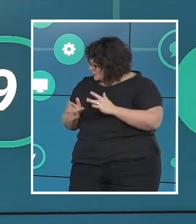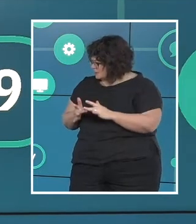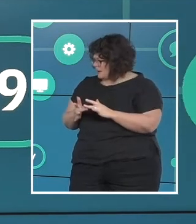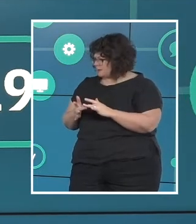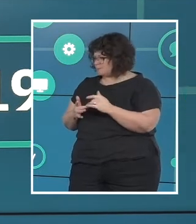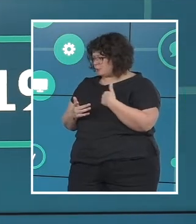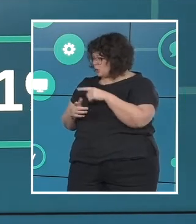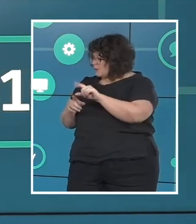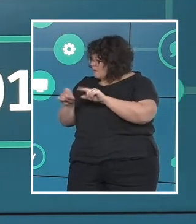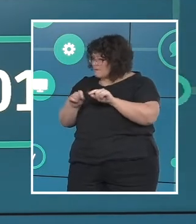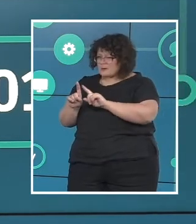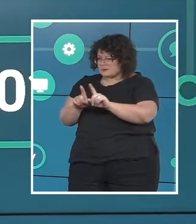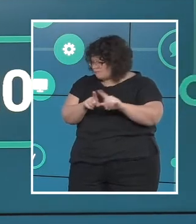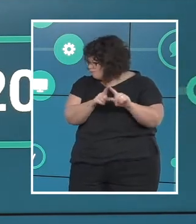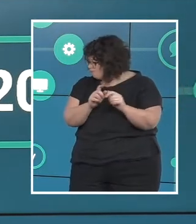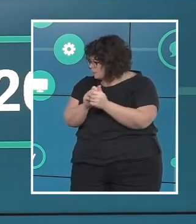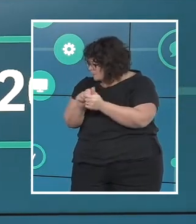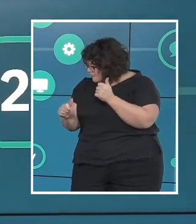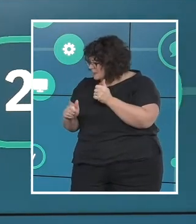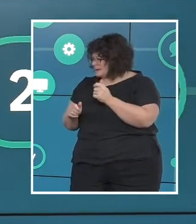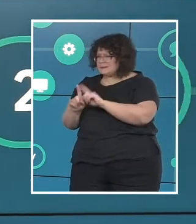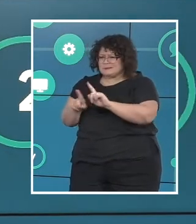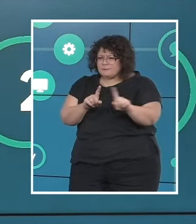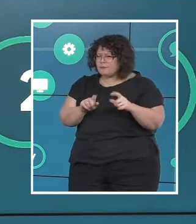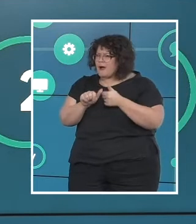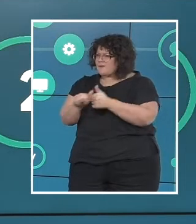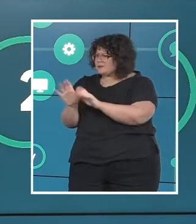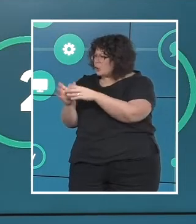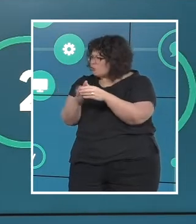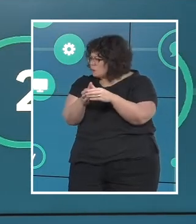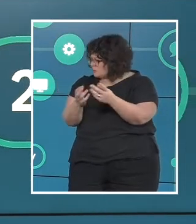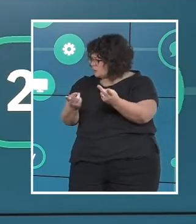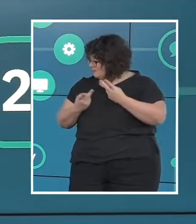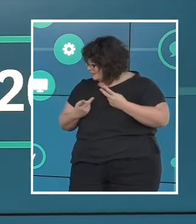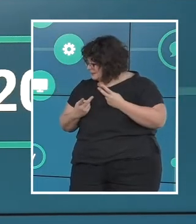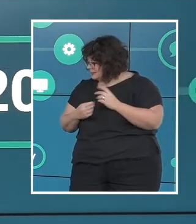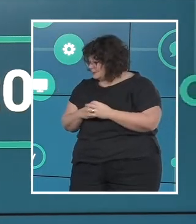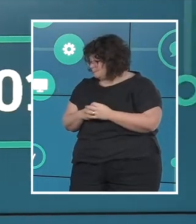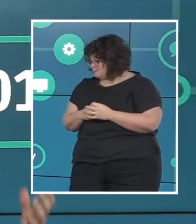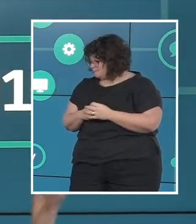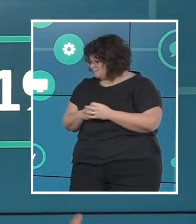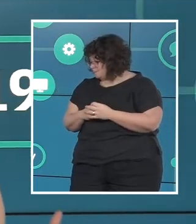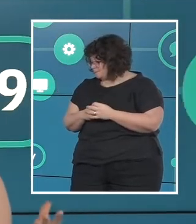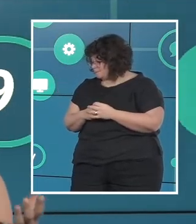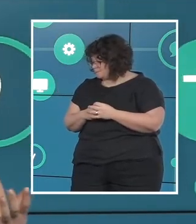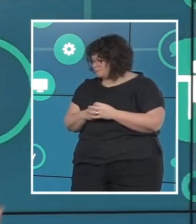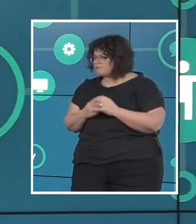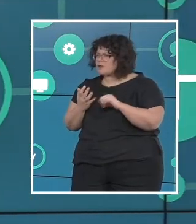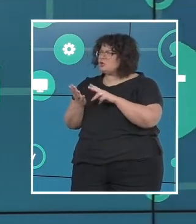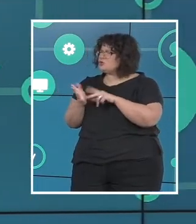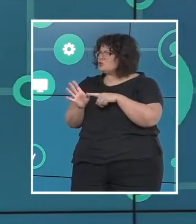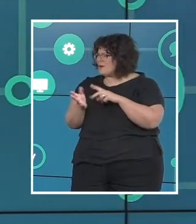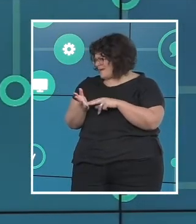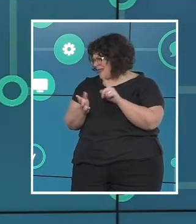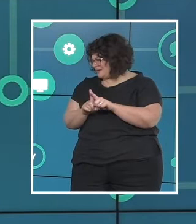York apartment. It's actually bigger than my apartment, so that says a lot. But really, the space is the